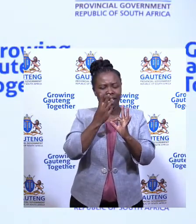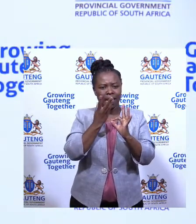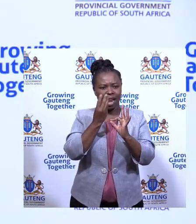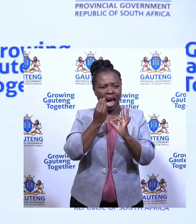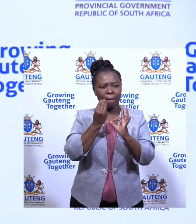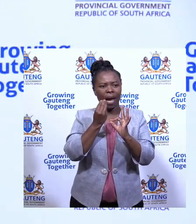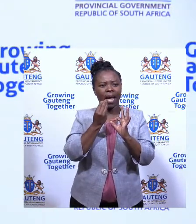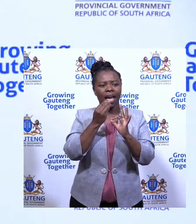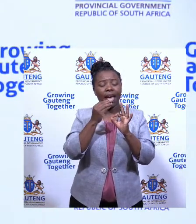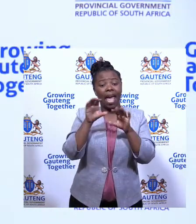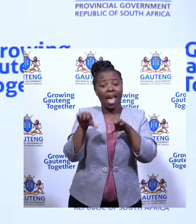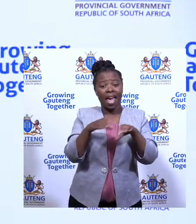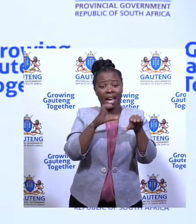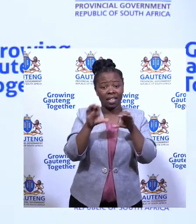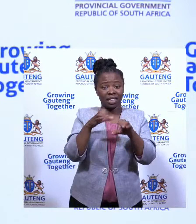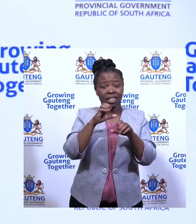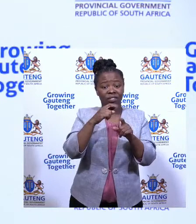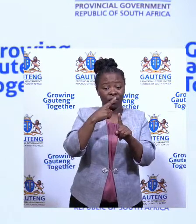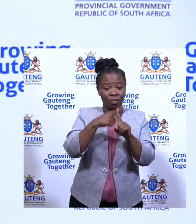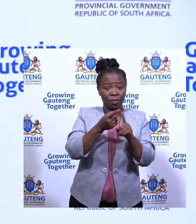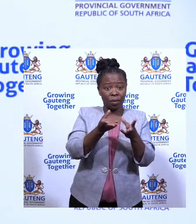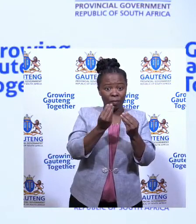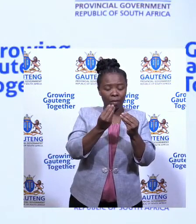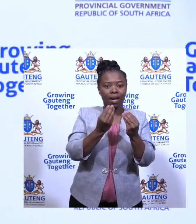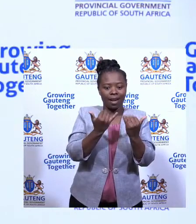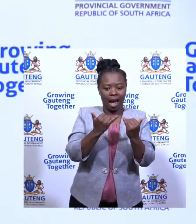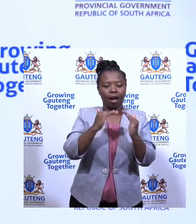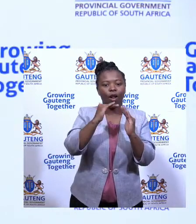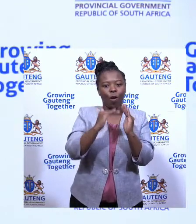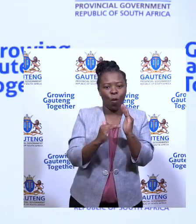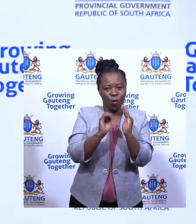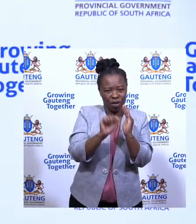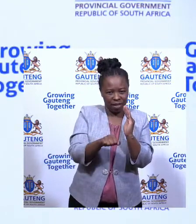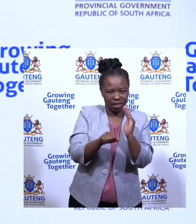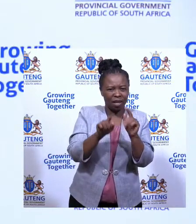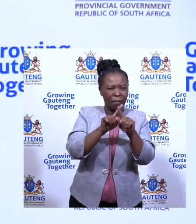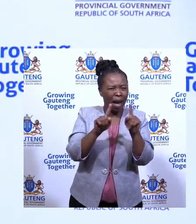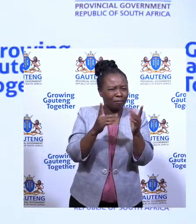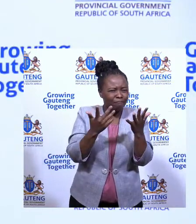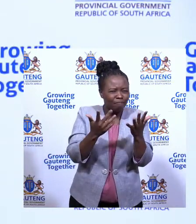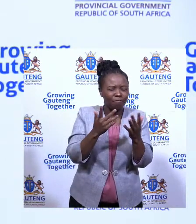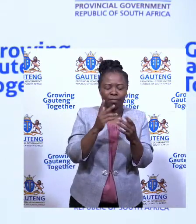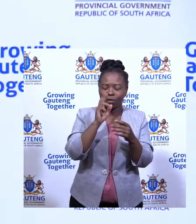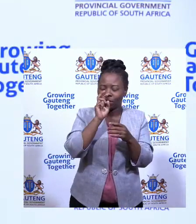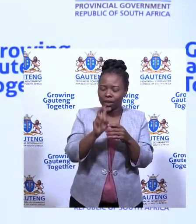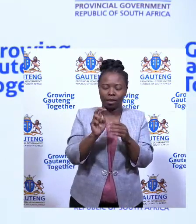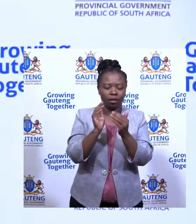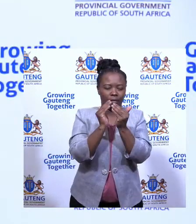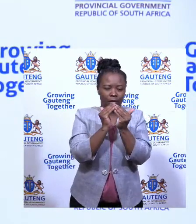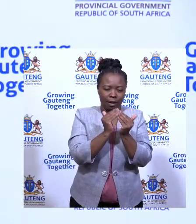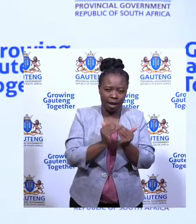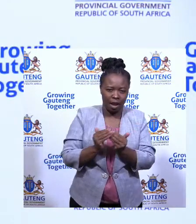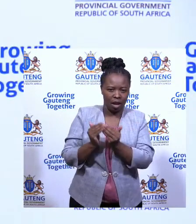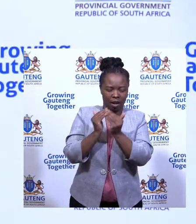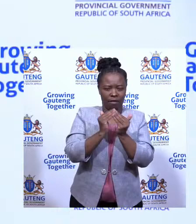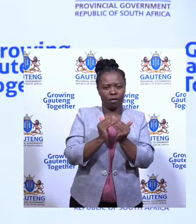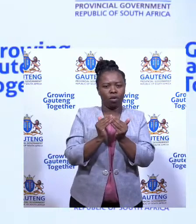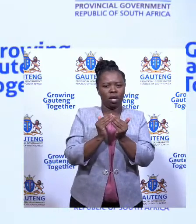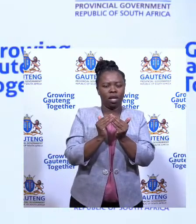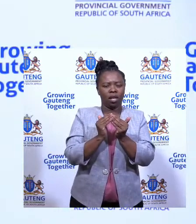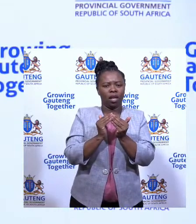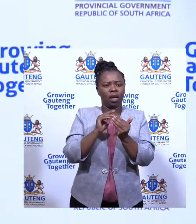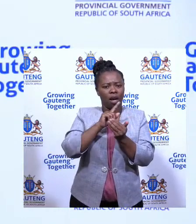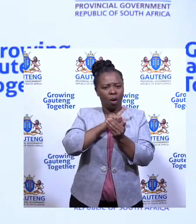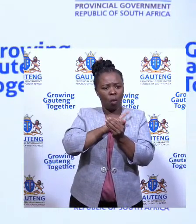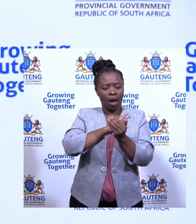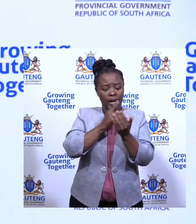So the number of active cases in these facilities is a lot lower at the moment, but we need to be really careful because, again, we